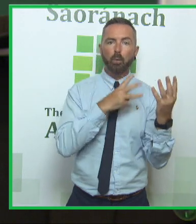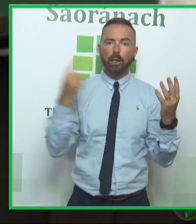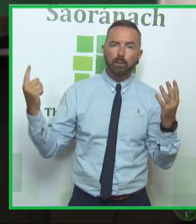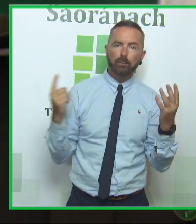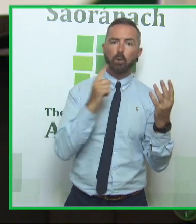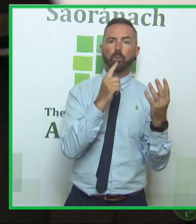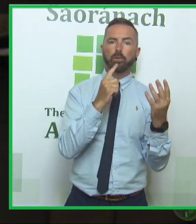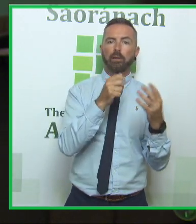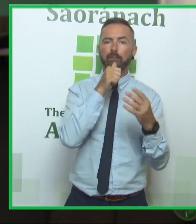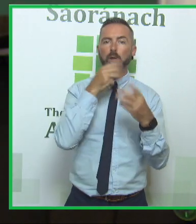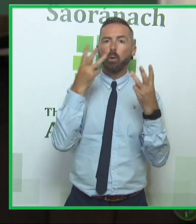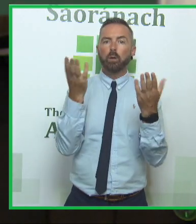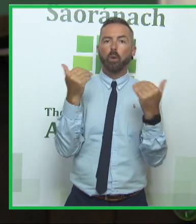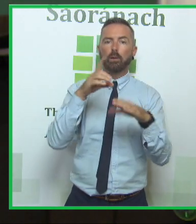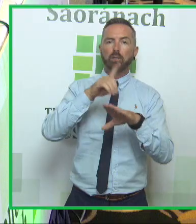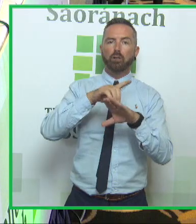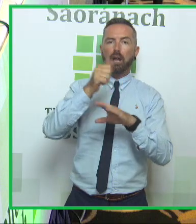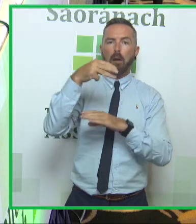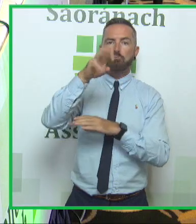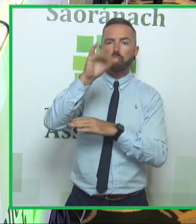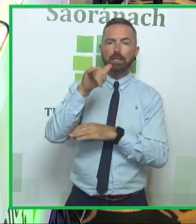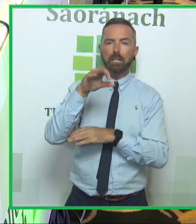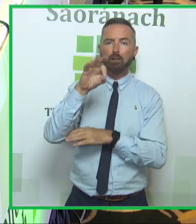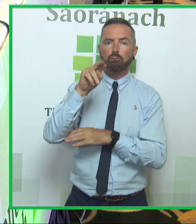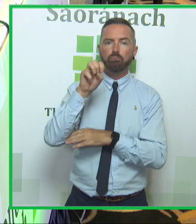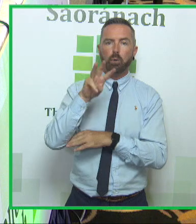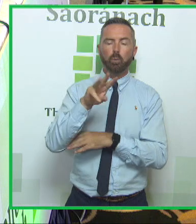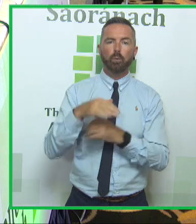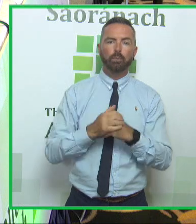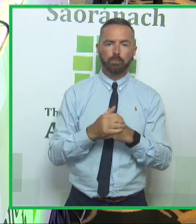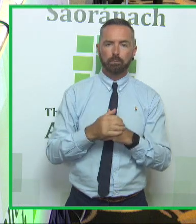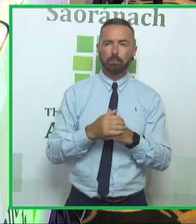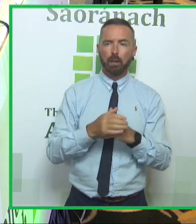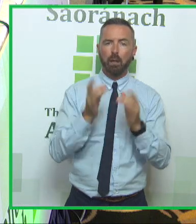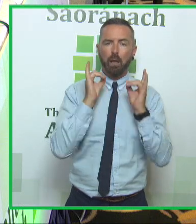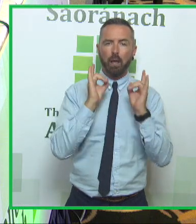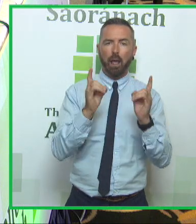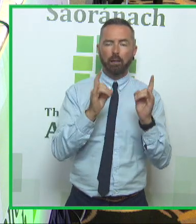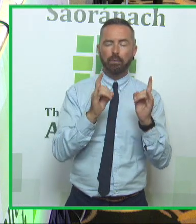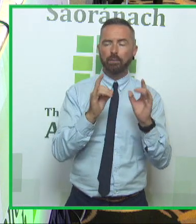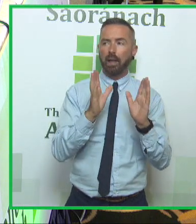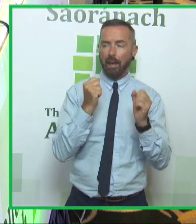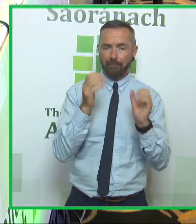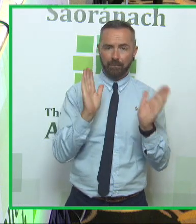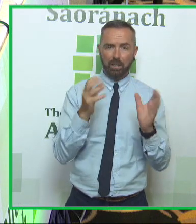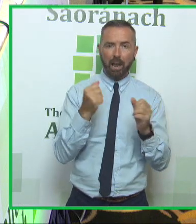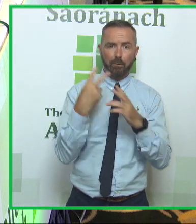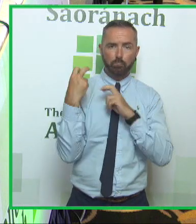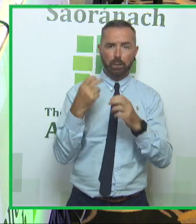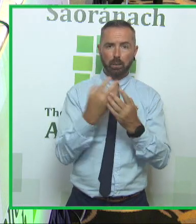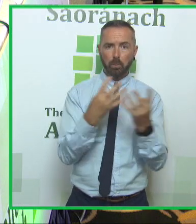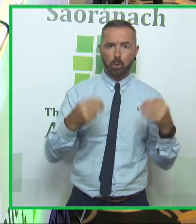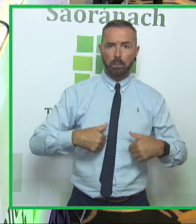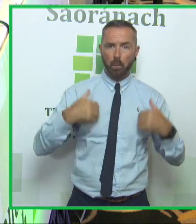And firstly, I'd like to welcome Dr. Anne-Marie Carew. We had a Health Research Board presentation this morning, and this report